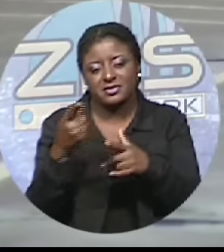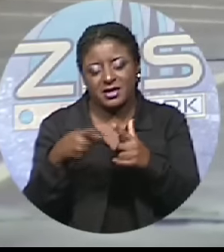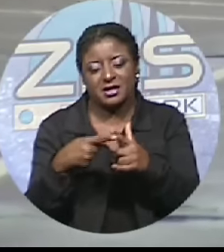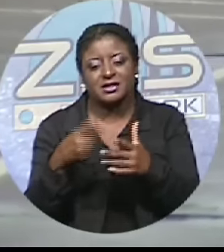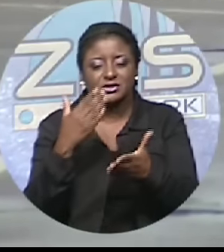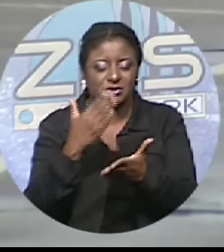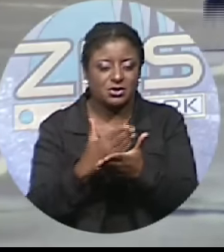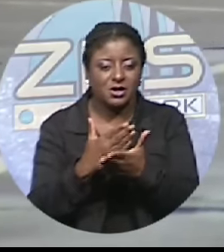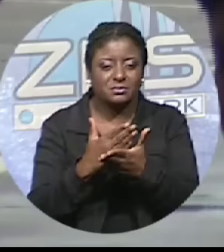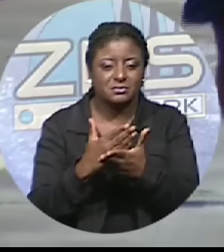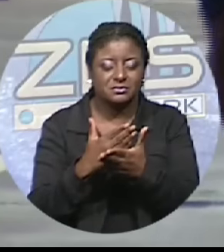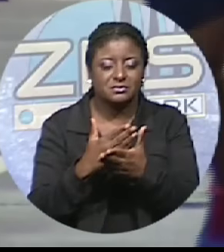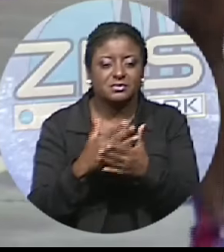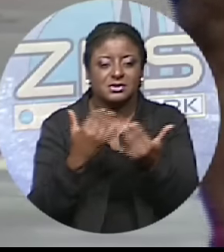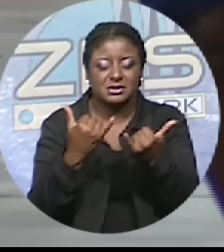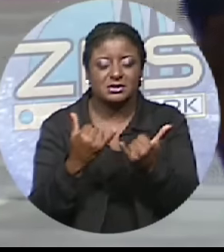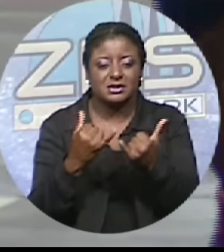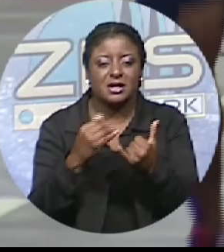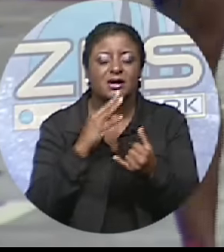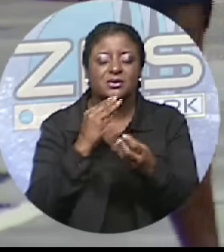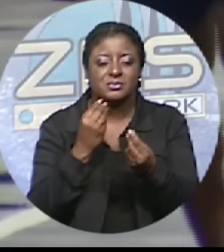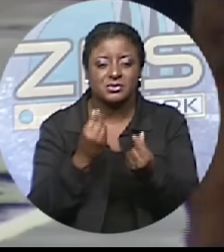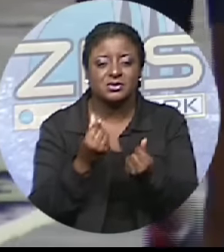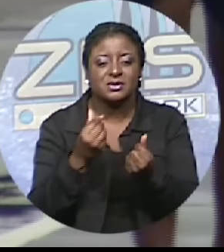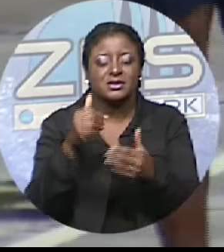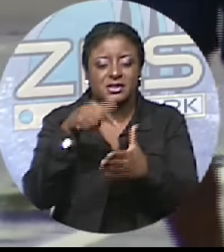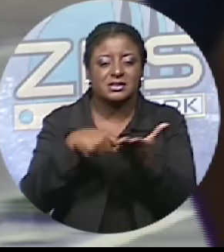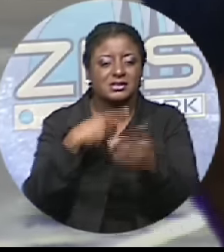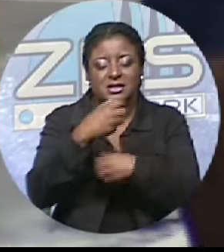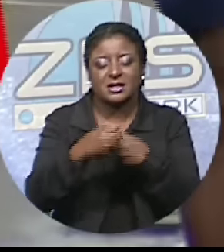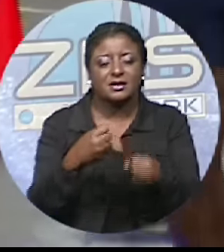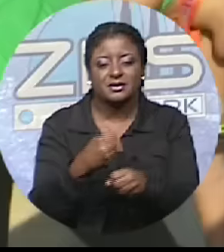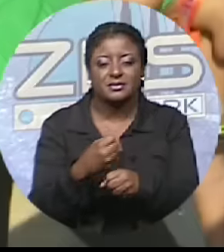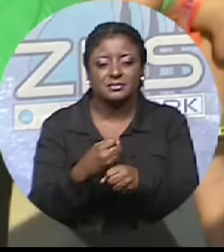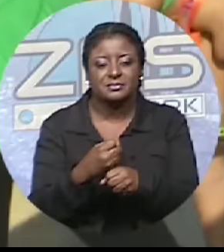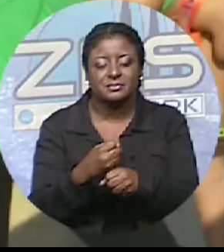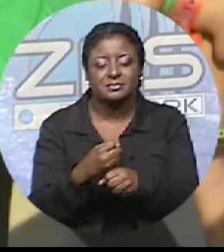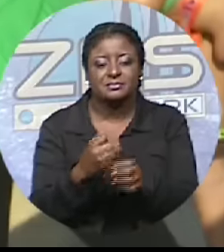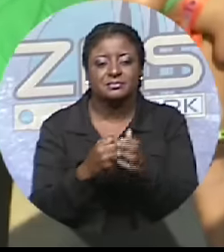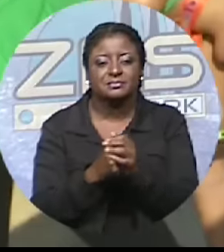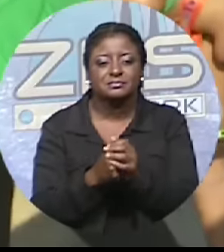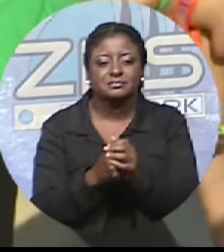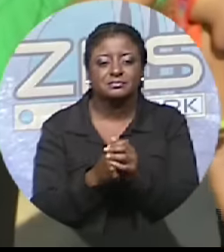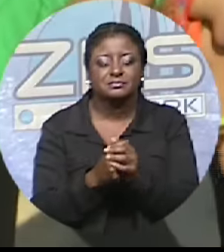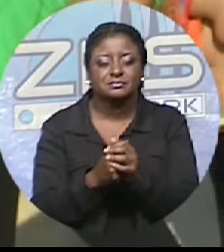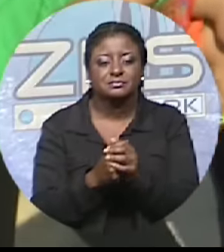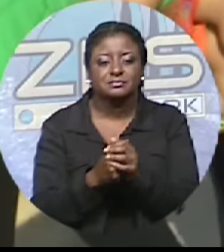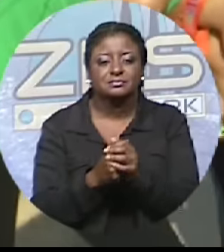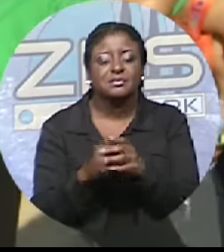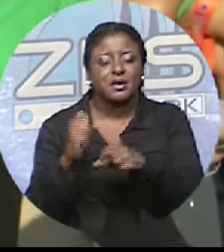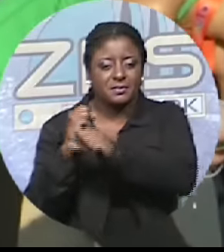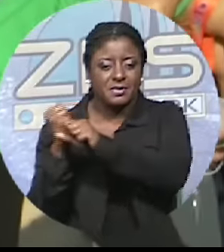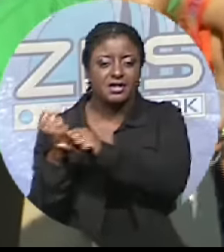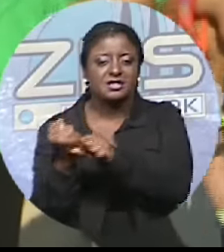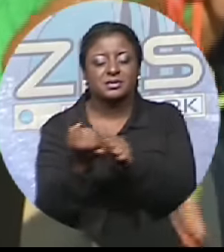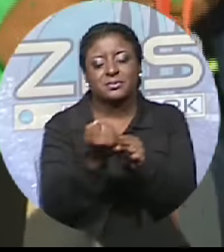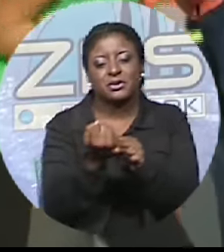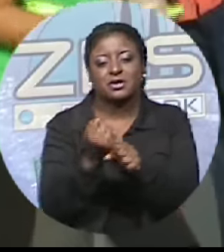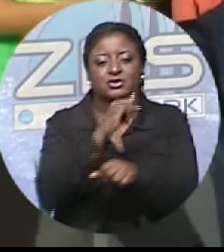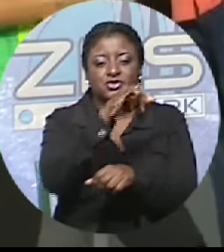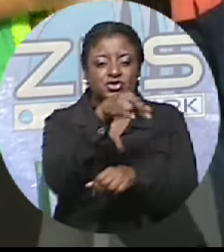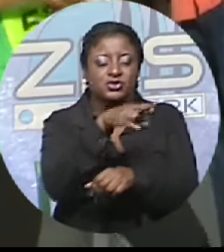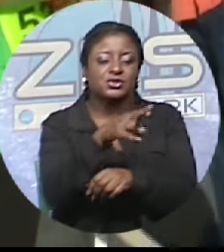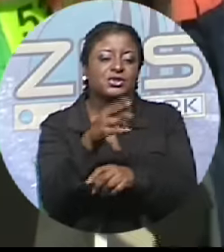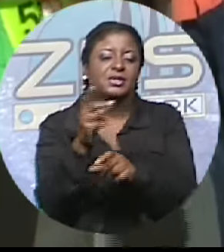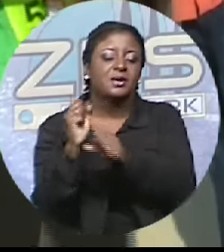off. It's really humid this year. But other than that, good. Shifting to baseball, the Junior Baseball League of Nassau